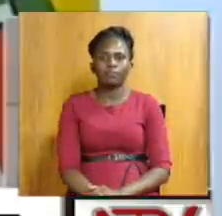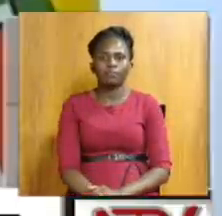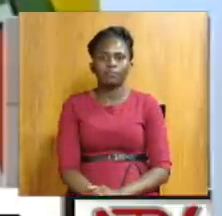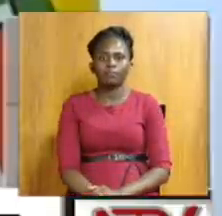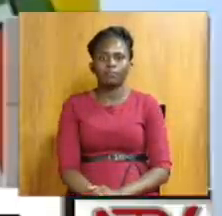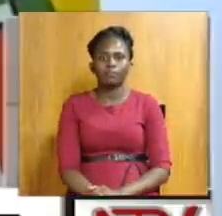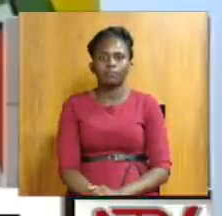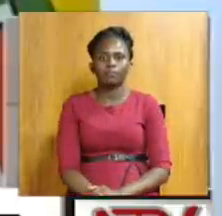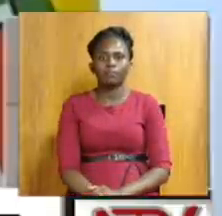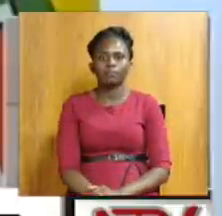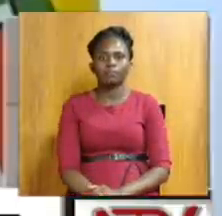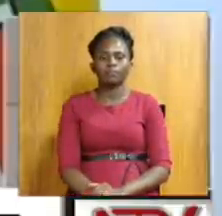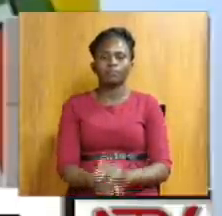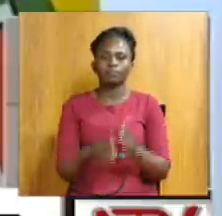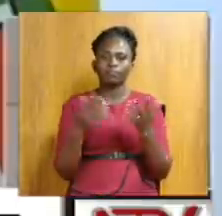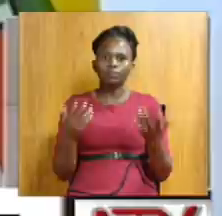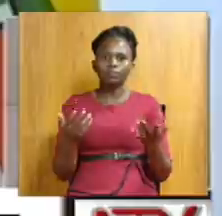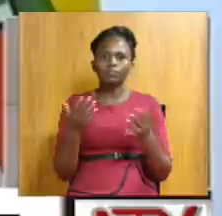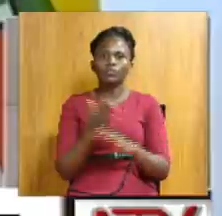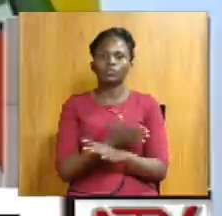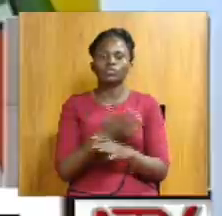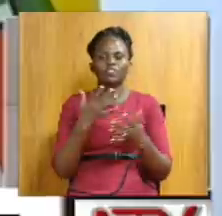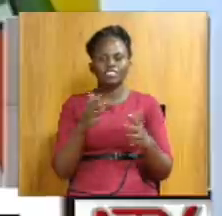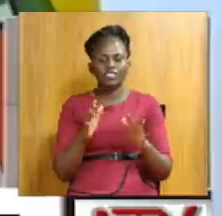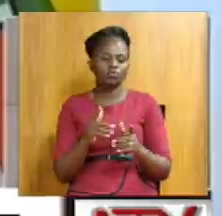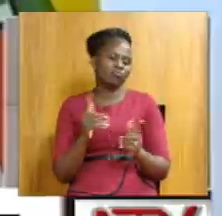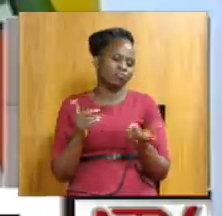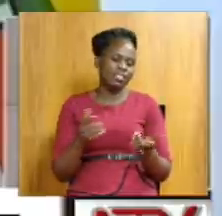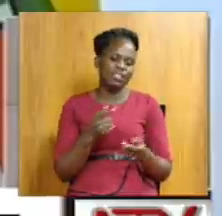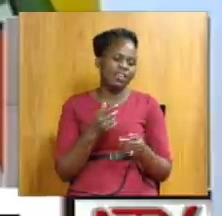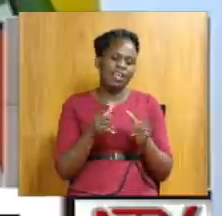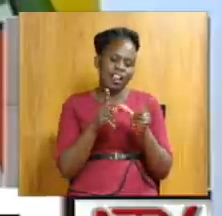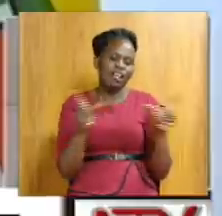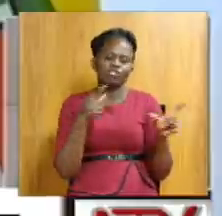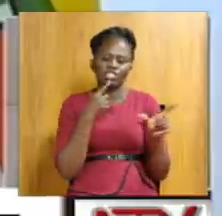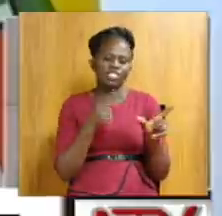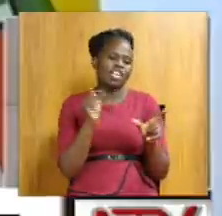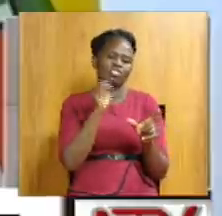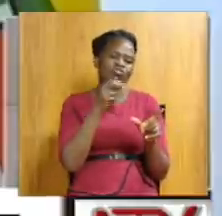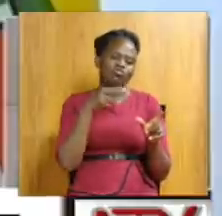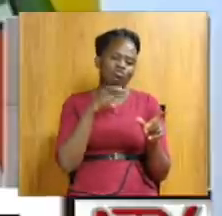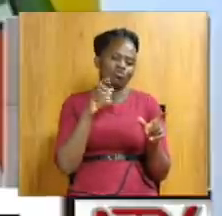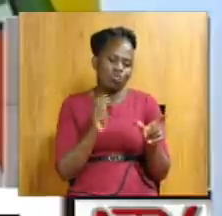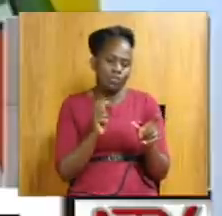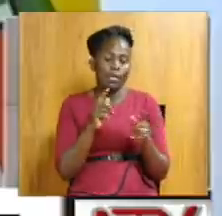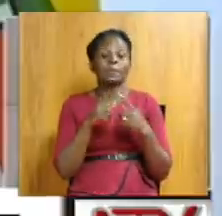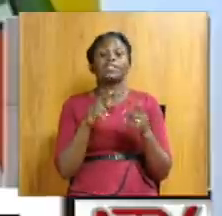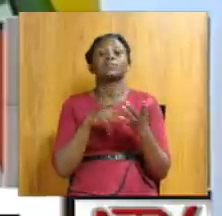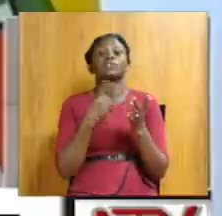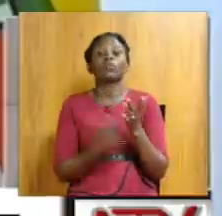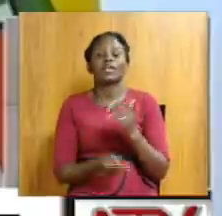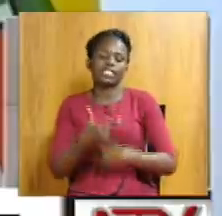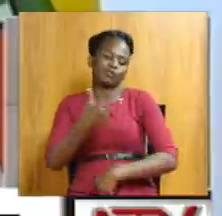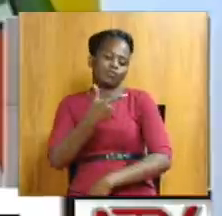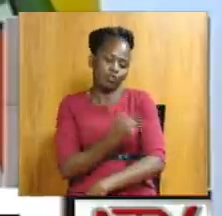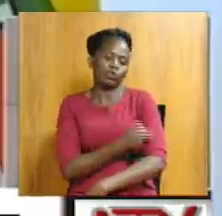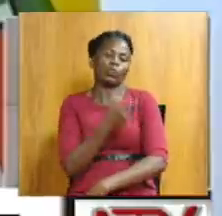The language these days is short, jabs, what? But what they mean is empiso,